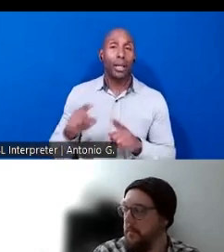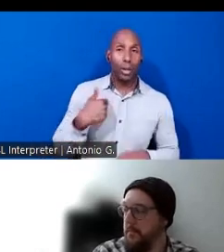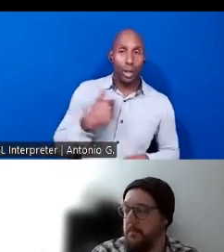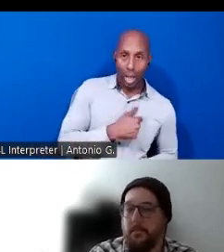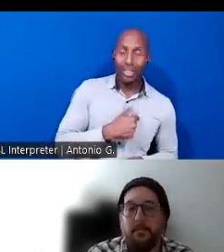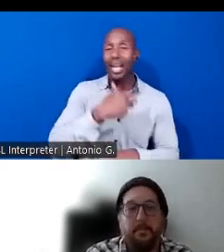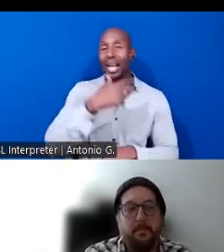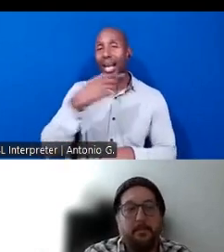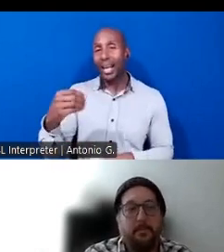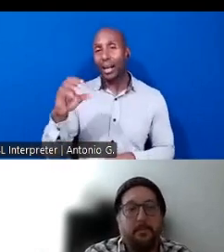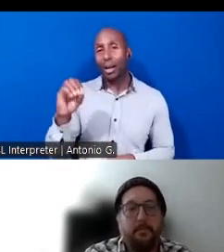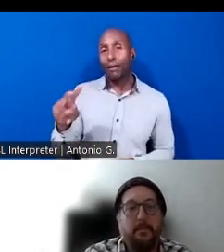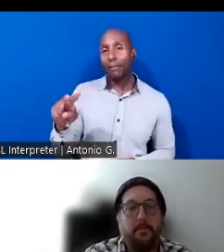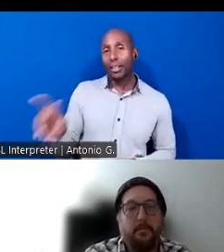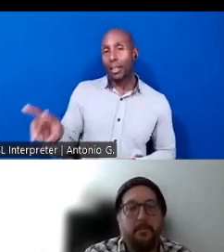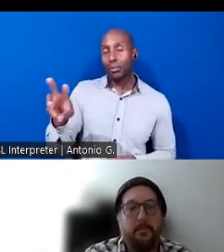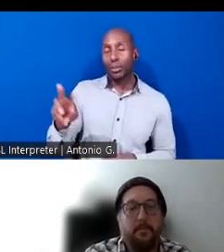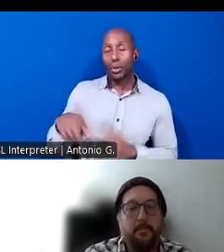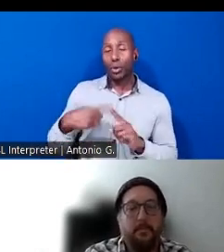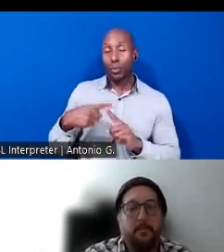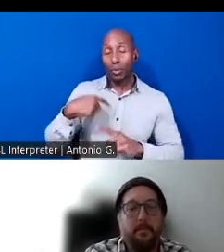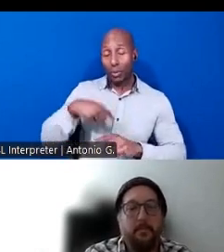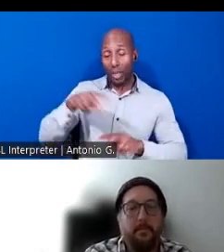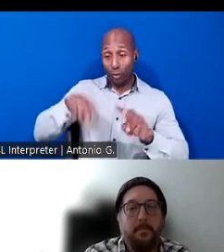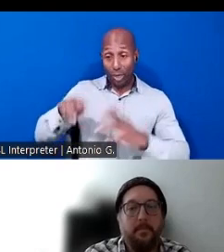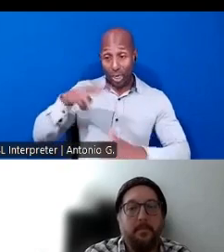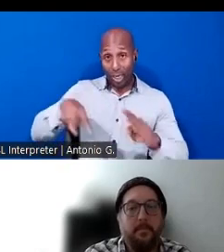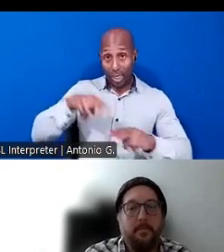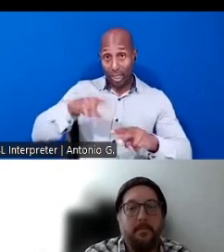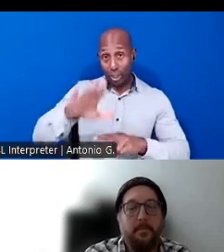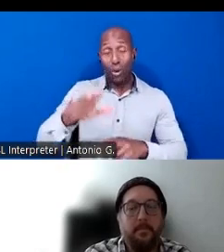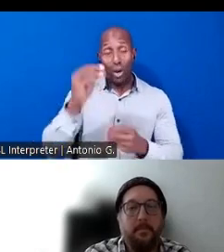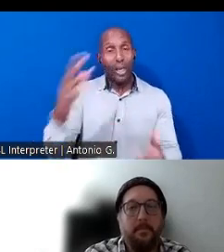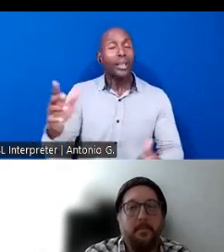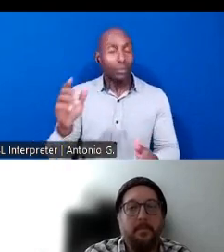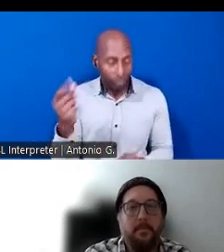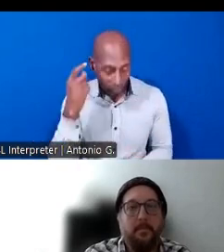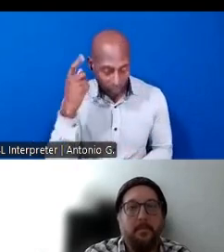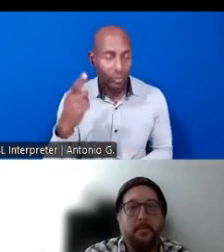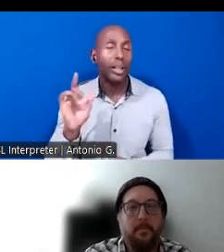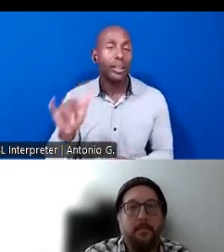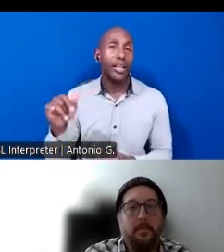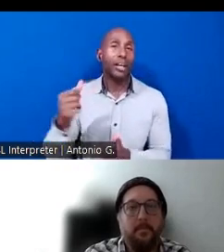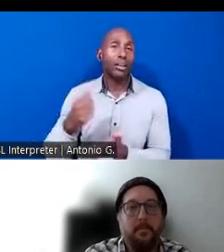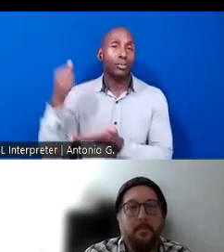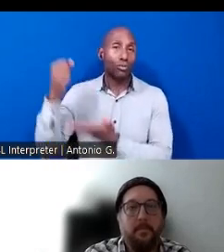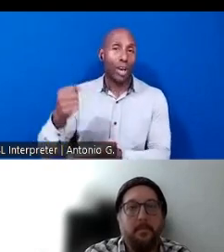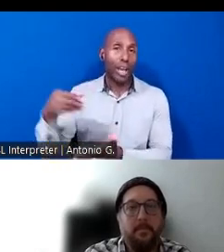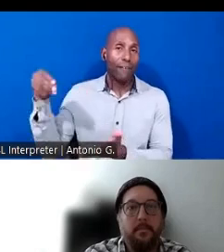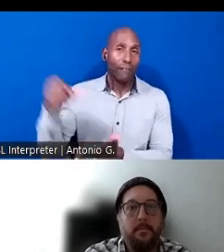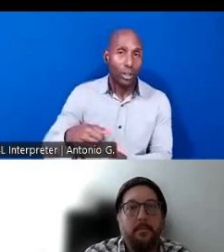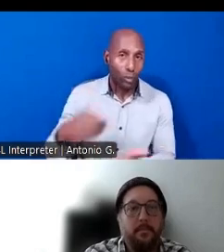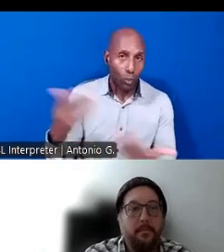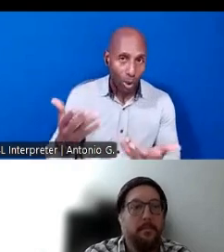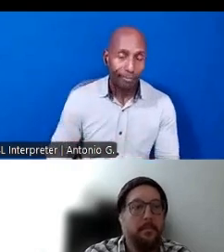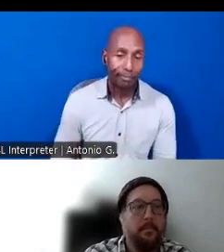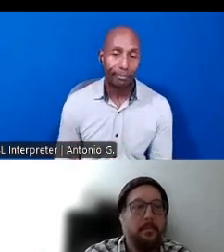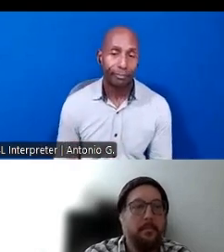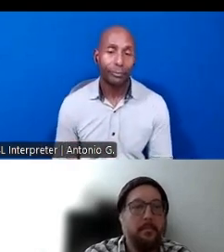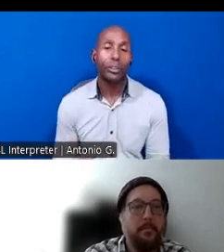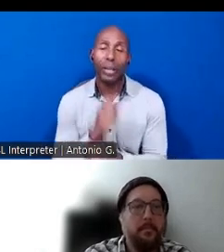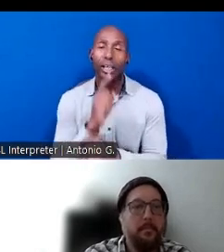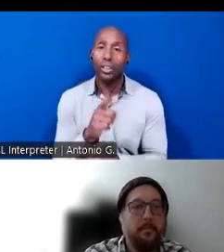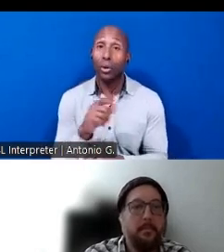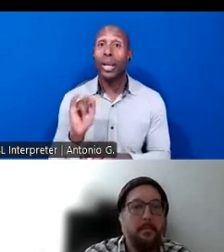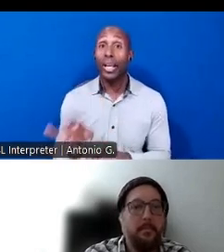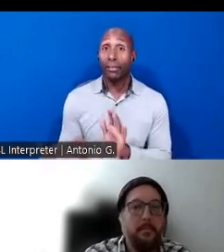grant was funding. So we just ask that you be as specific as you can be when you report in those other categories.